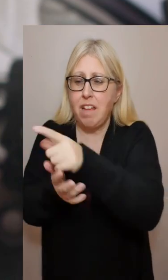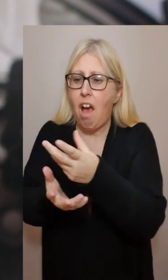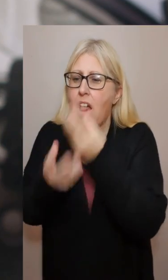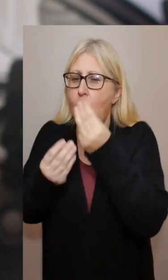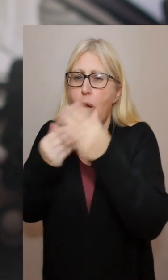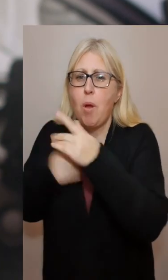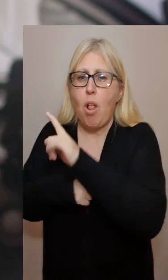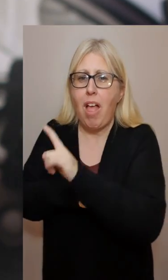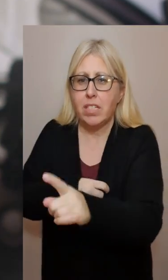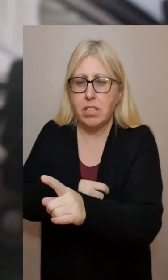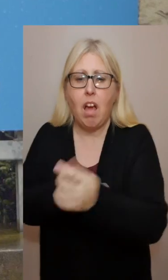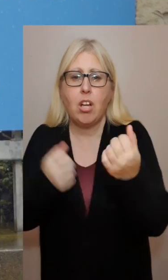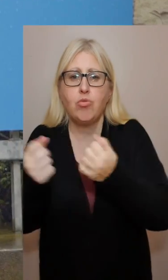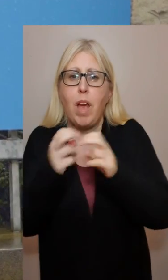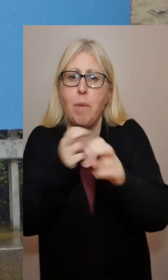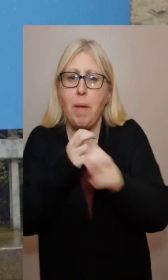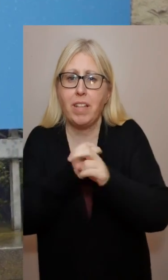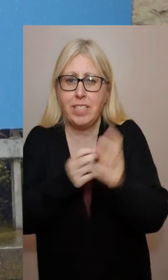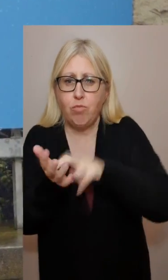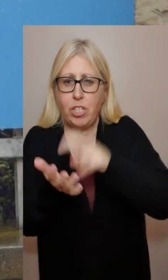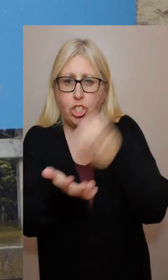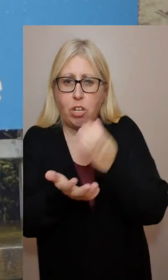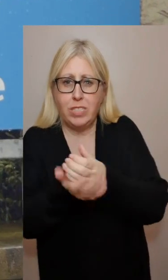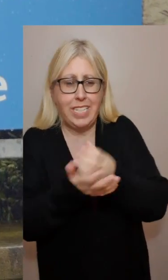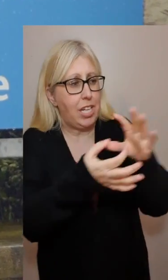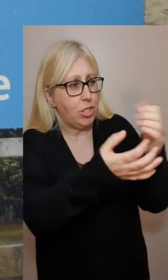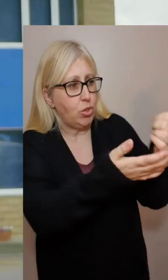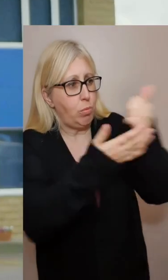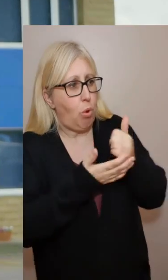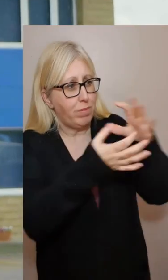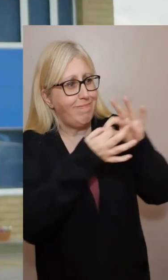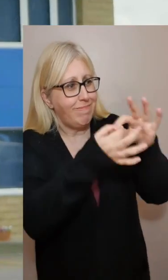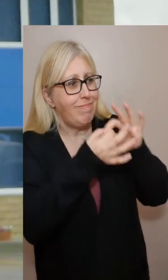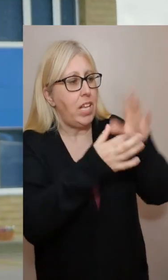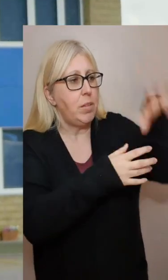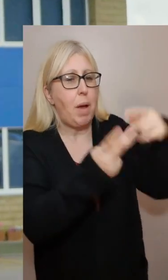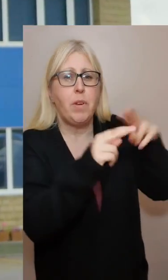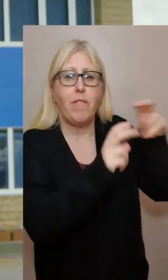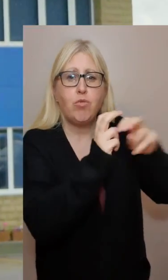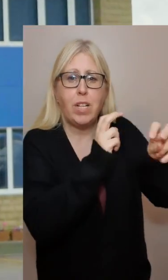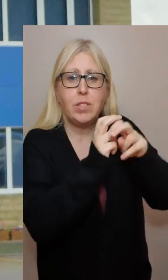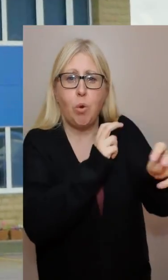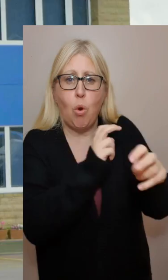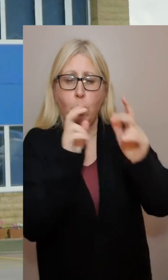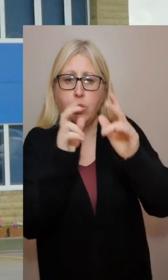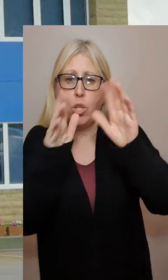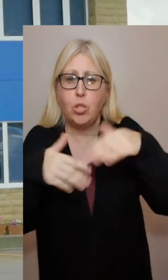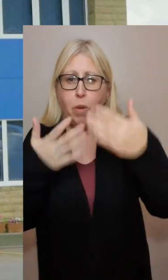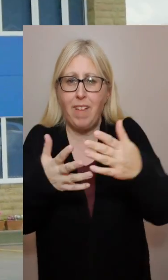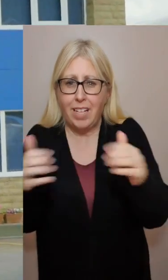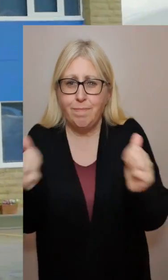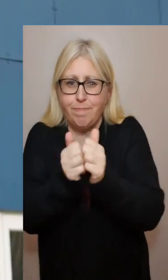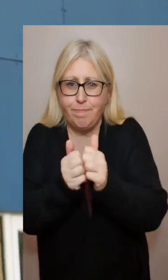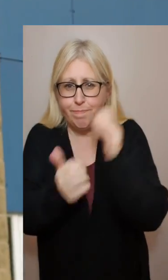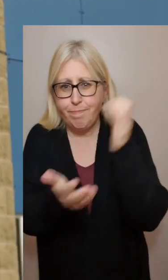Drive Mobility is a registered charity supported by and working with the Department for Transport to provide accredited fitness to drive assessments